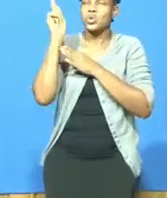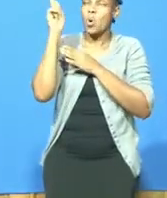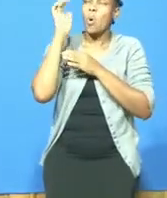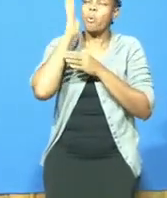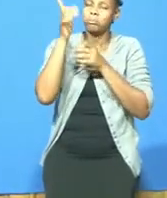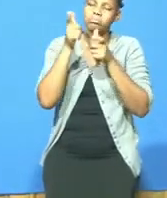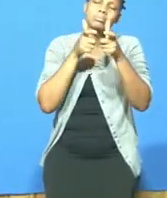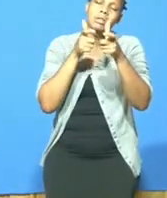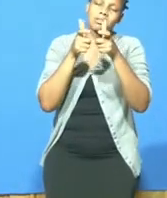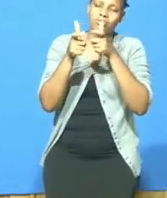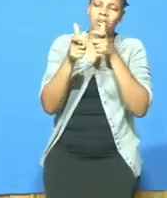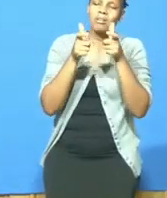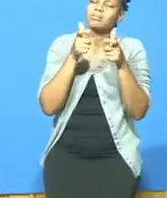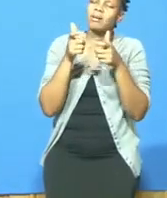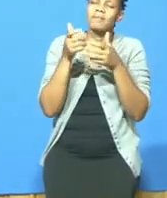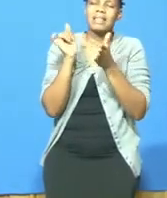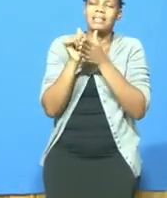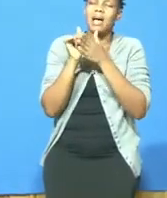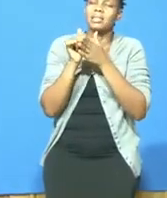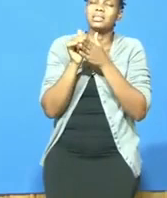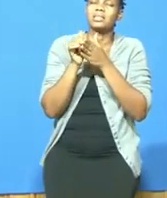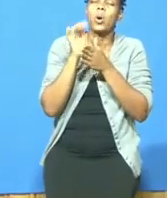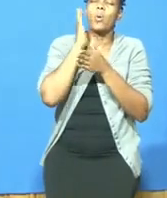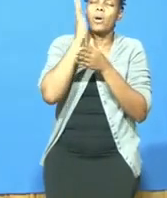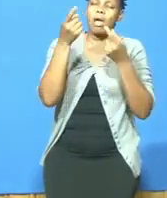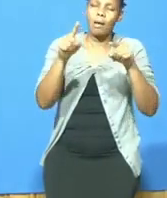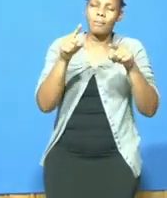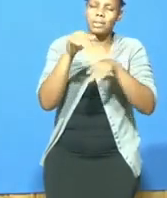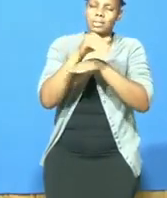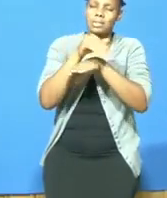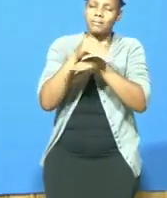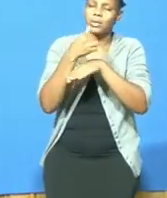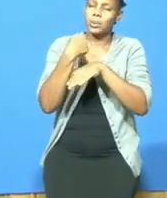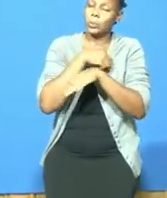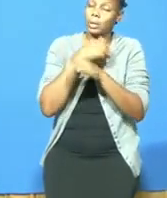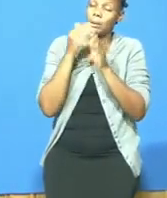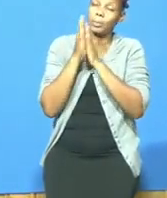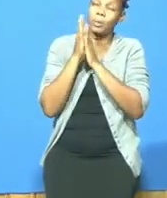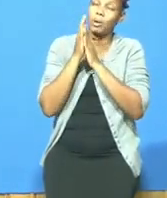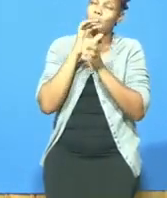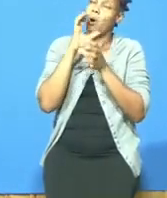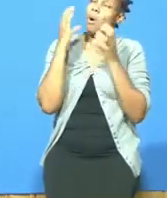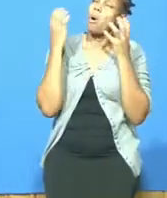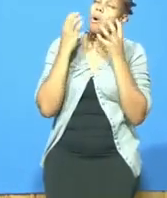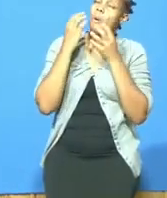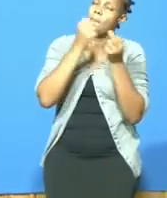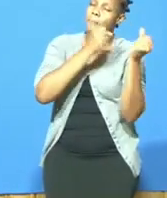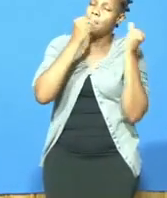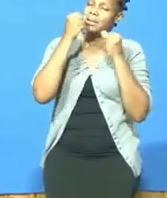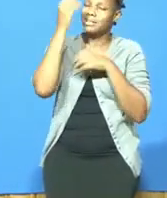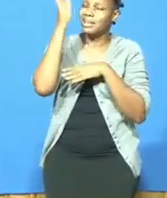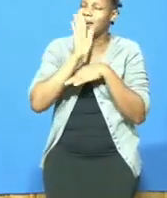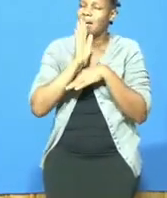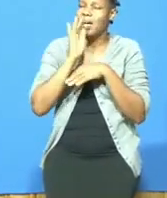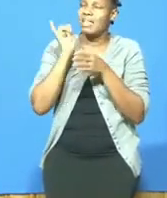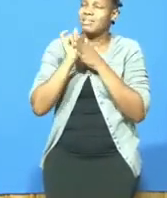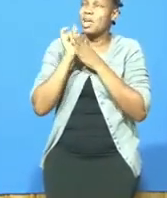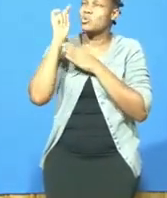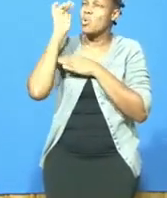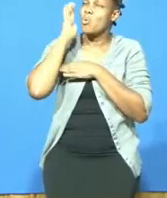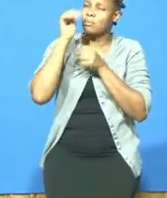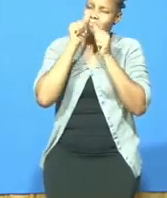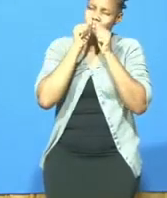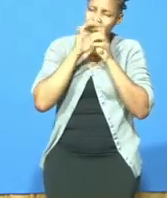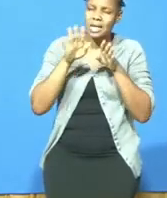charge of that which shall be done this evening. We pray, Almighty God, that you'll bless those